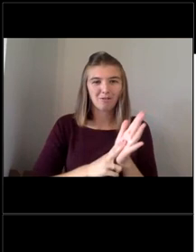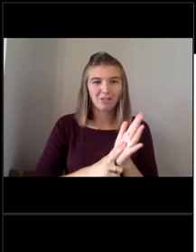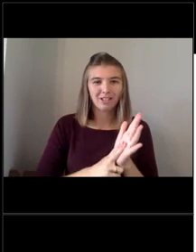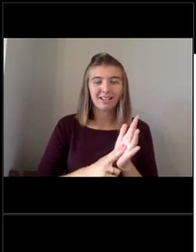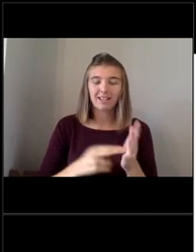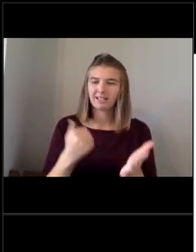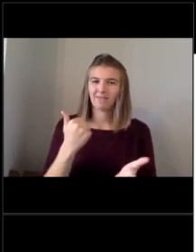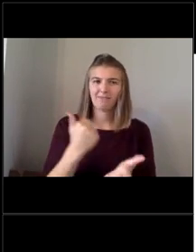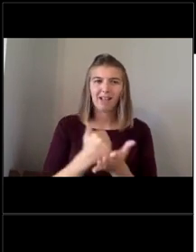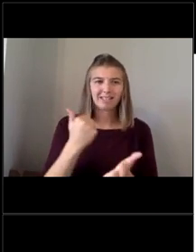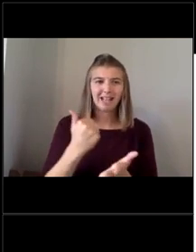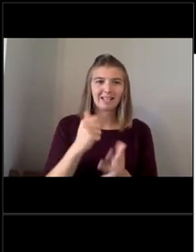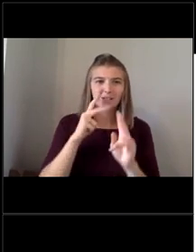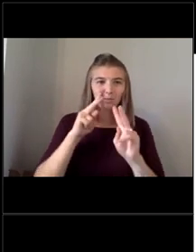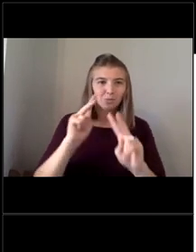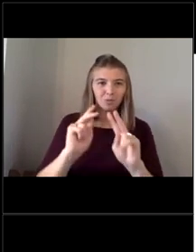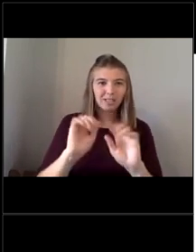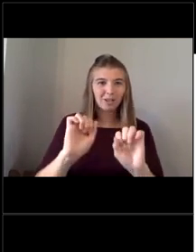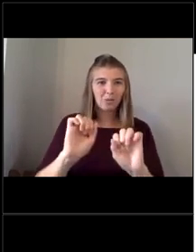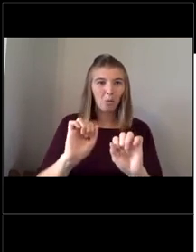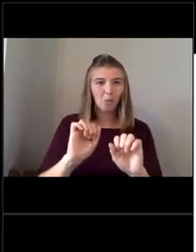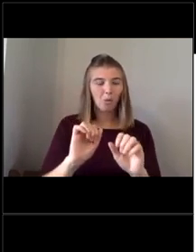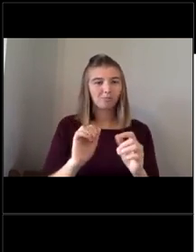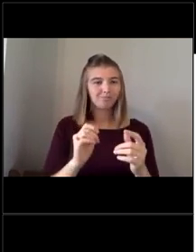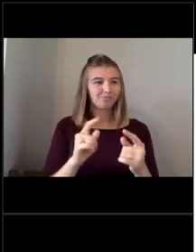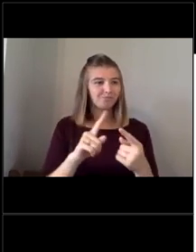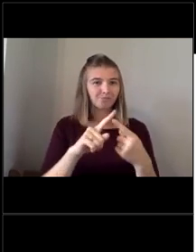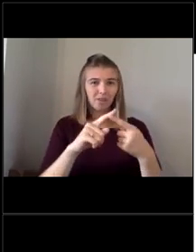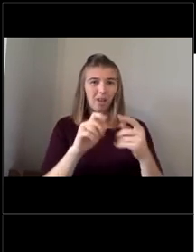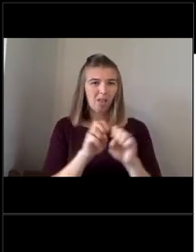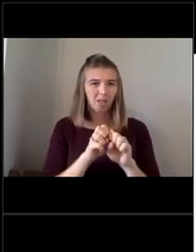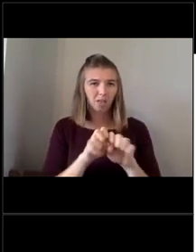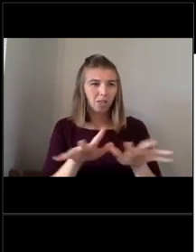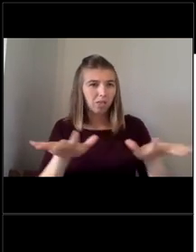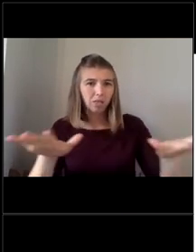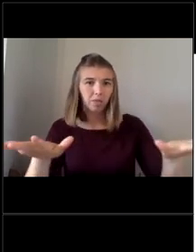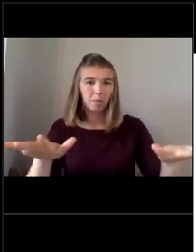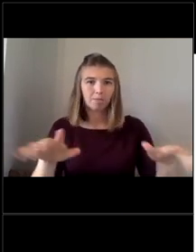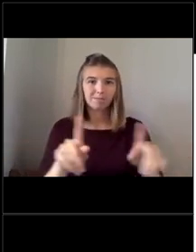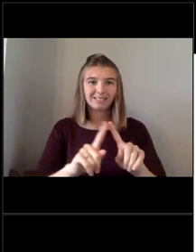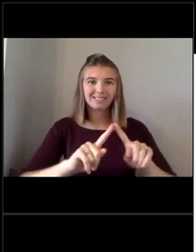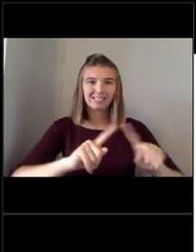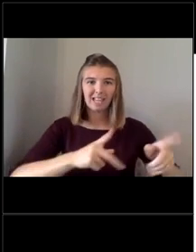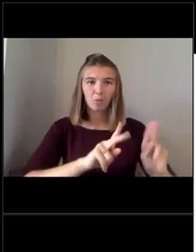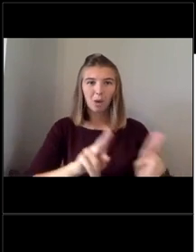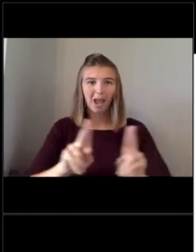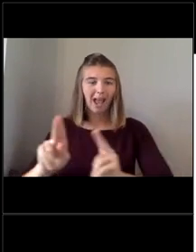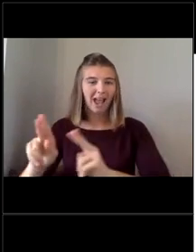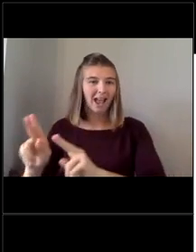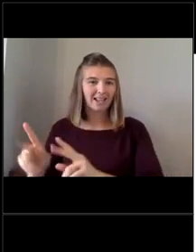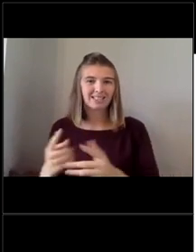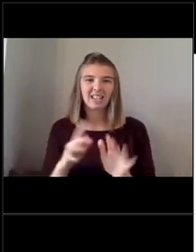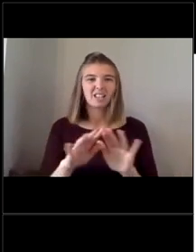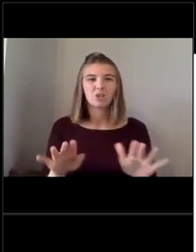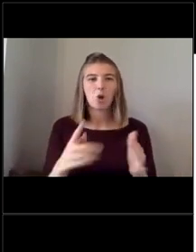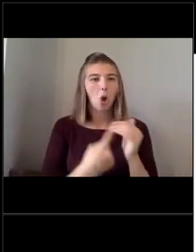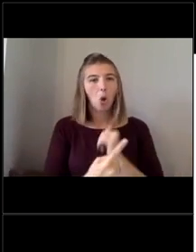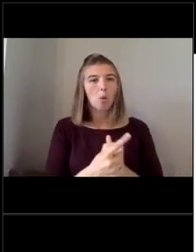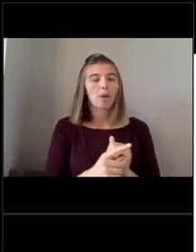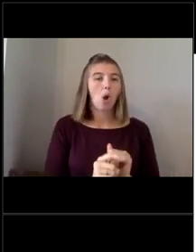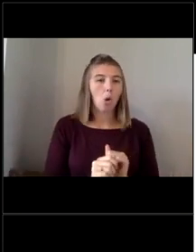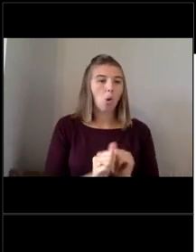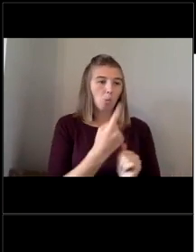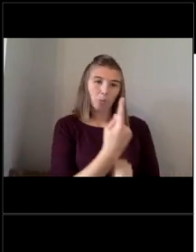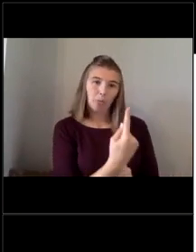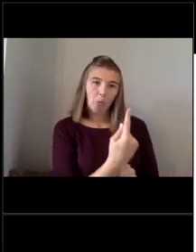such a sort of pluralistic, a multi-armed approach at the University of Kent, that it's not just about let's have a society for